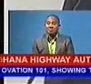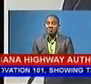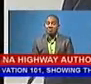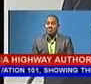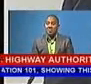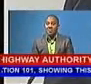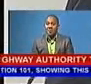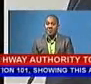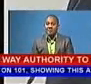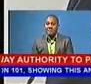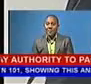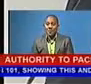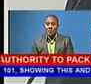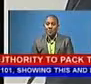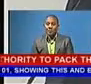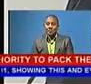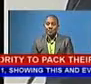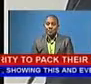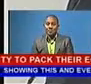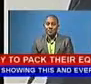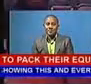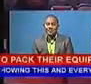But Lord, if